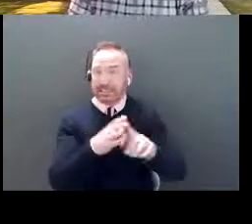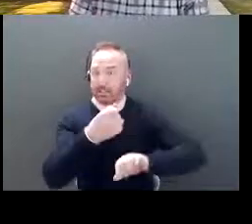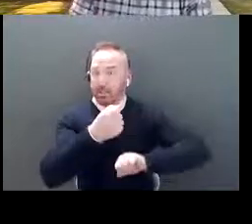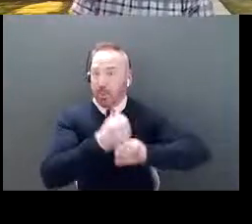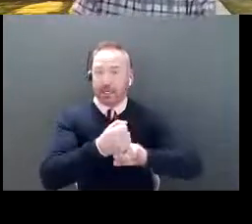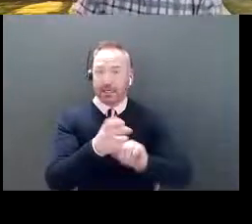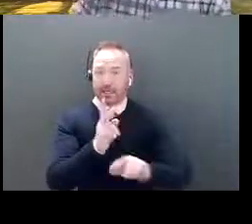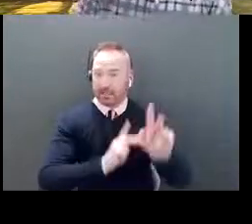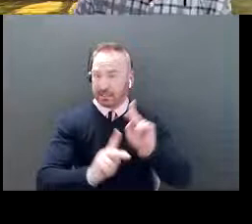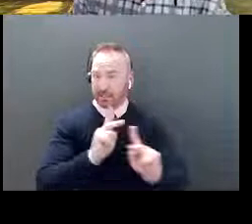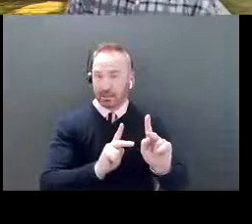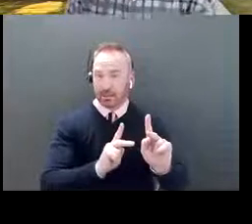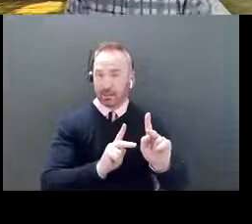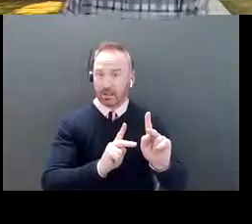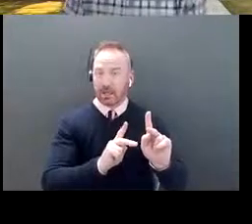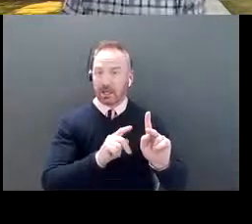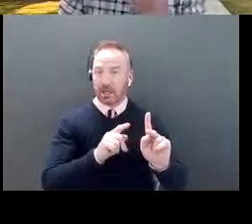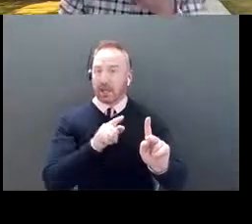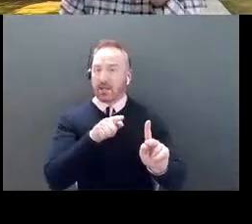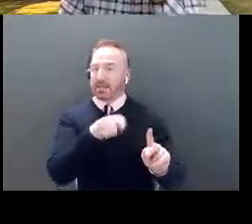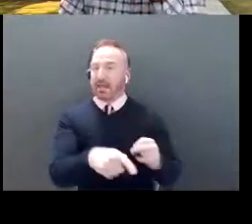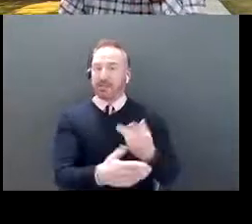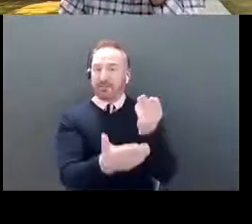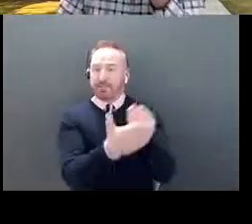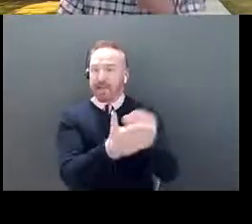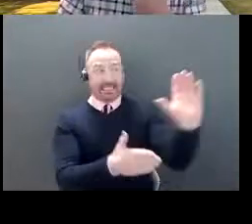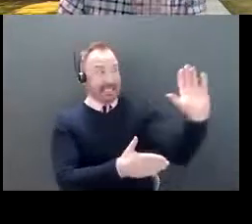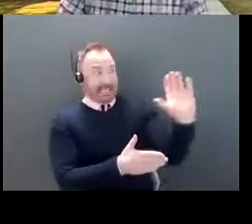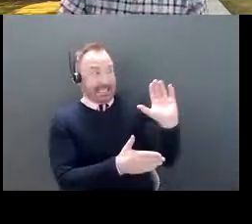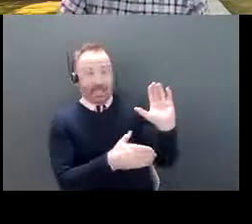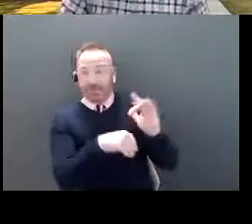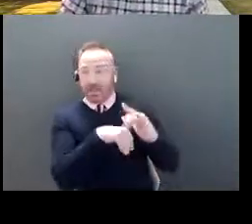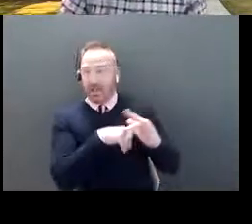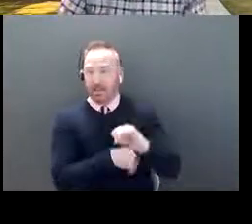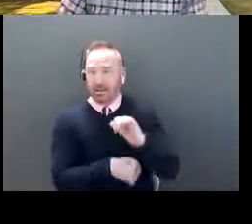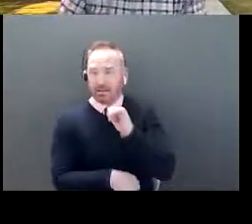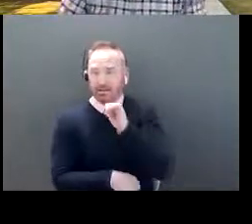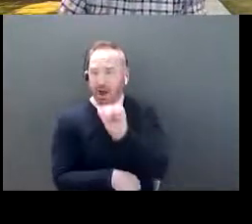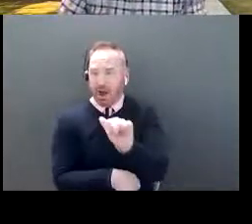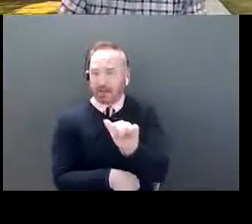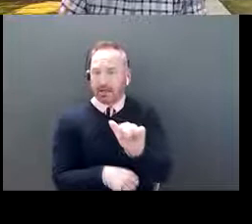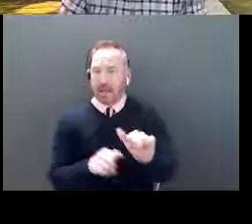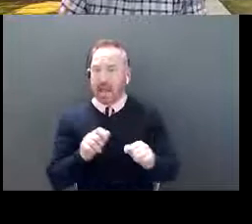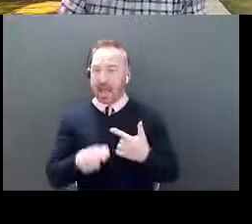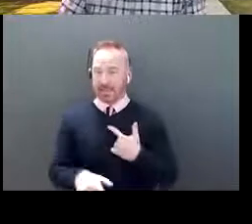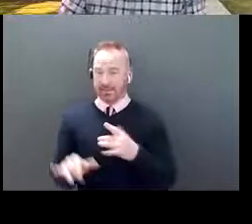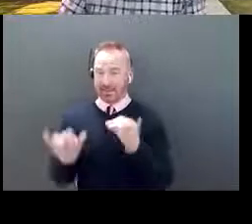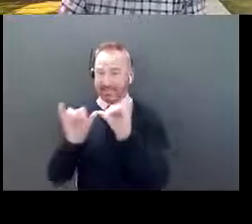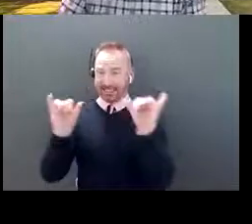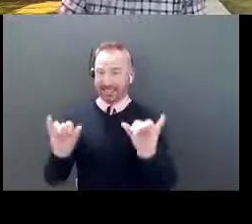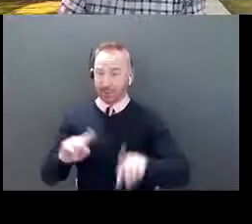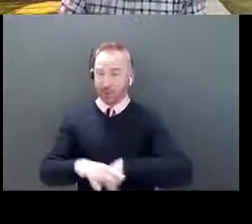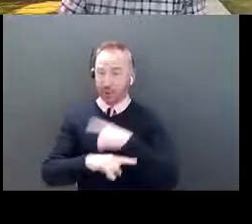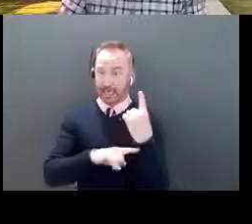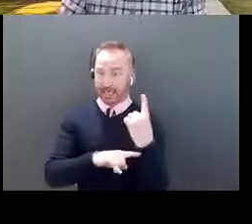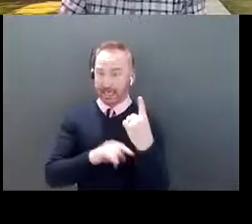people, there is not going to be funding available for them. And in fact, that's reflected in the current system, you know, because everything